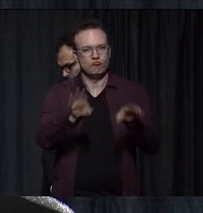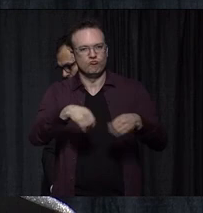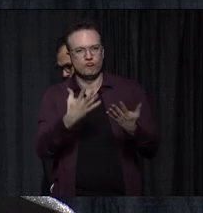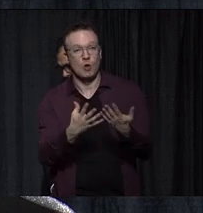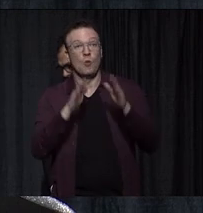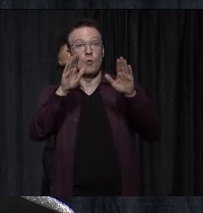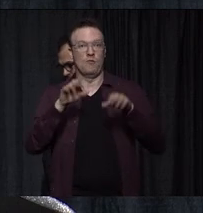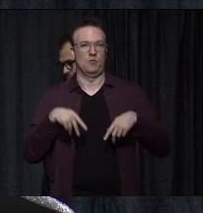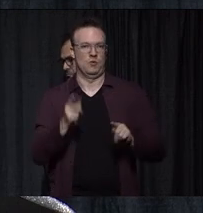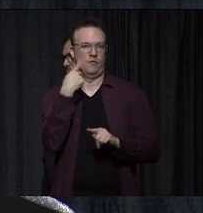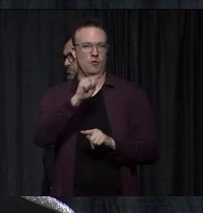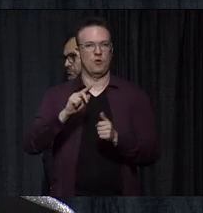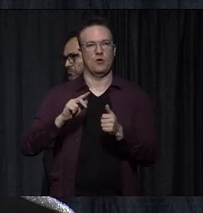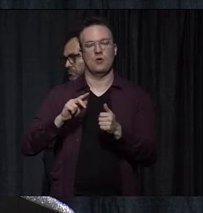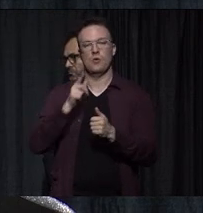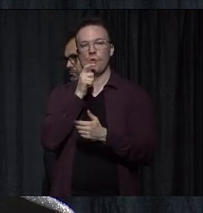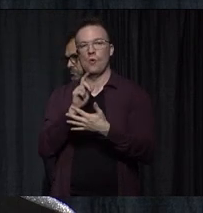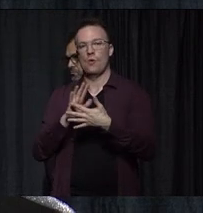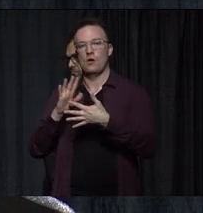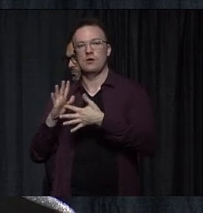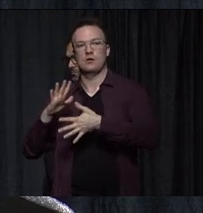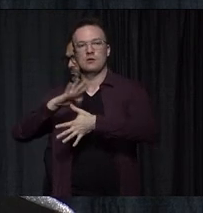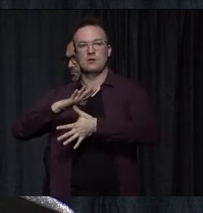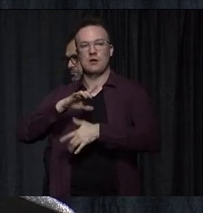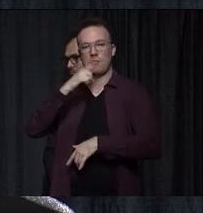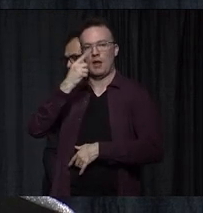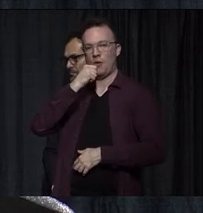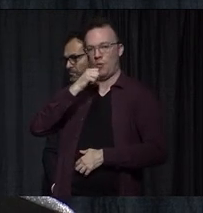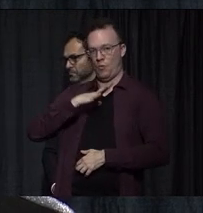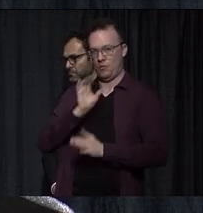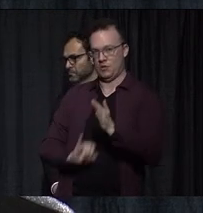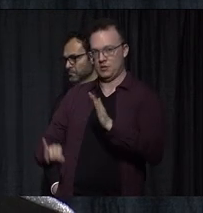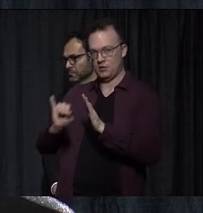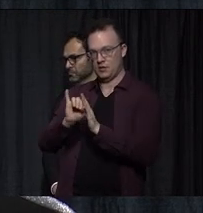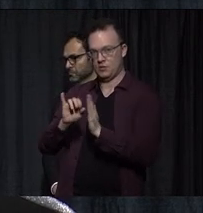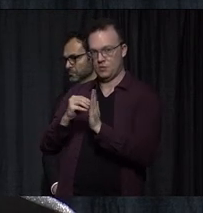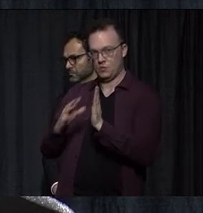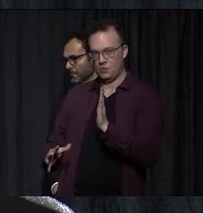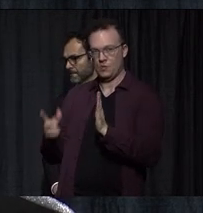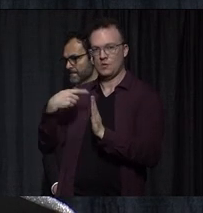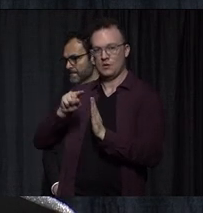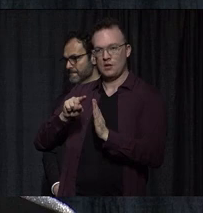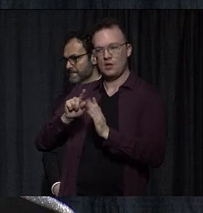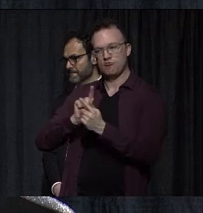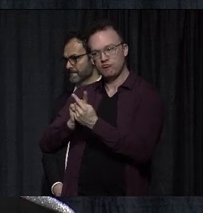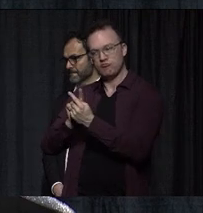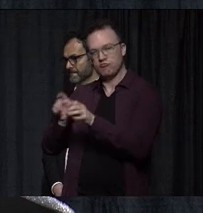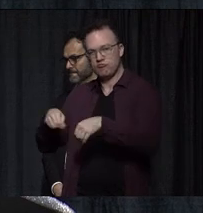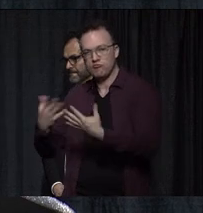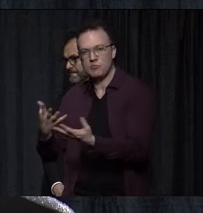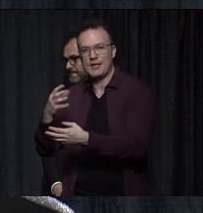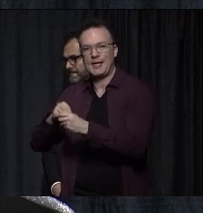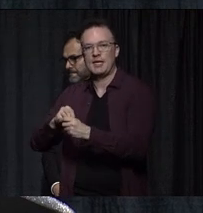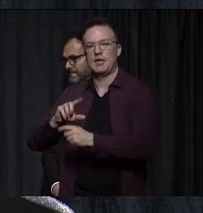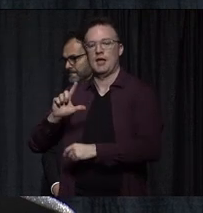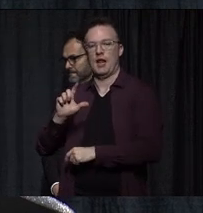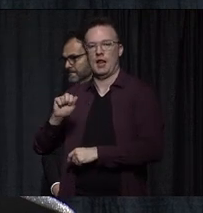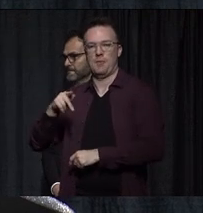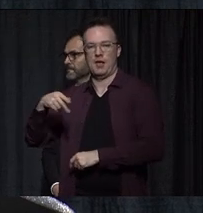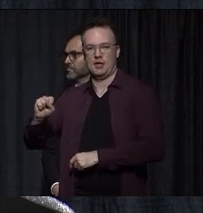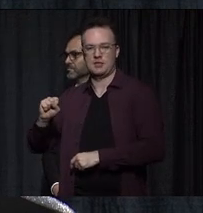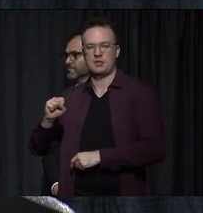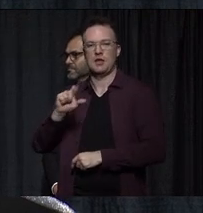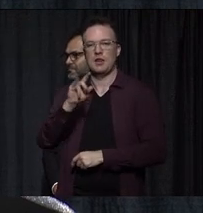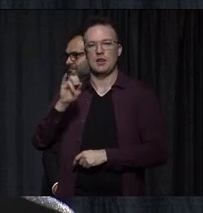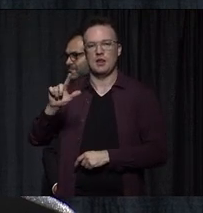amazing opportunities for third and fourth year Black and female identified students inside of LAMPS, which stands